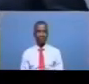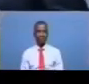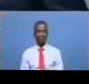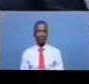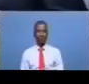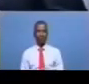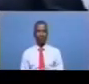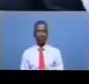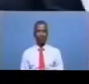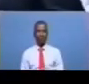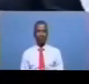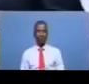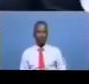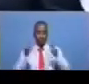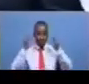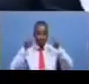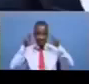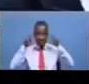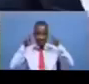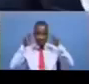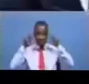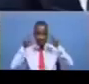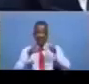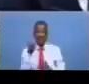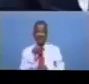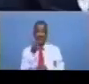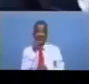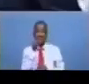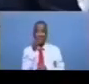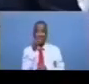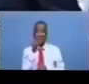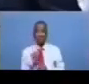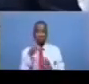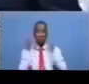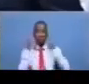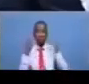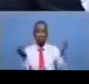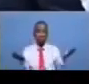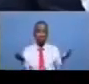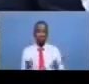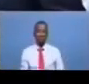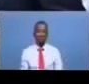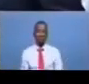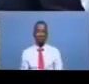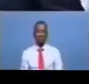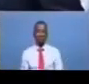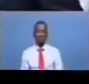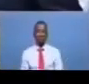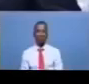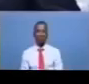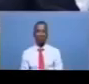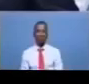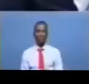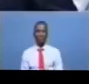kuma sha turayari muka zo sha turayari abinda muke zo gani kada wani ya ce wai don ana turayari na ba abinda za mu